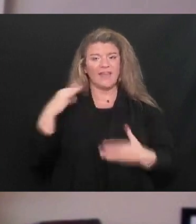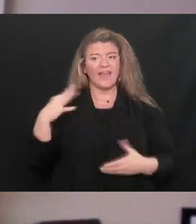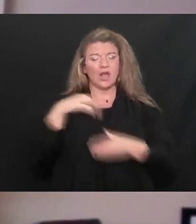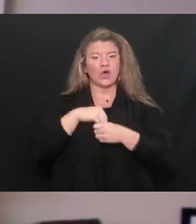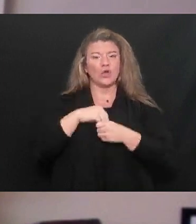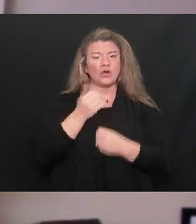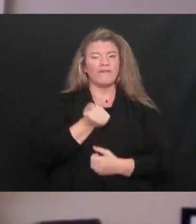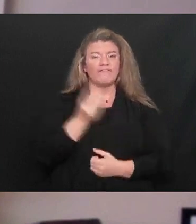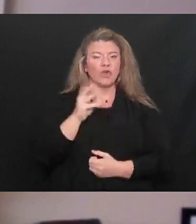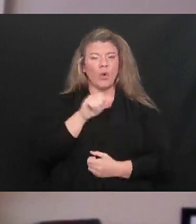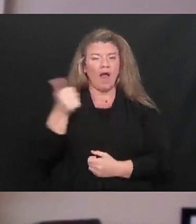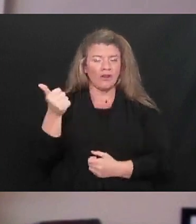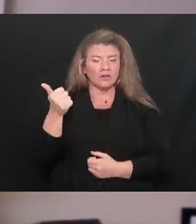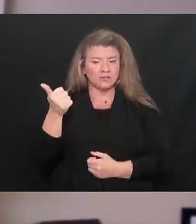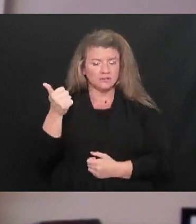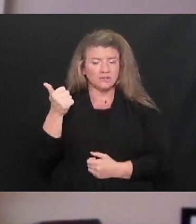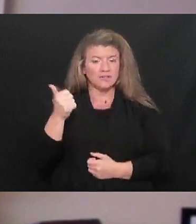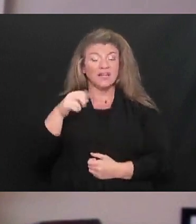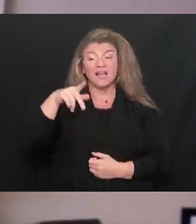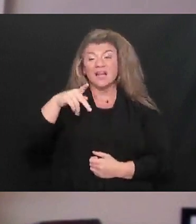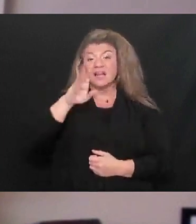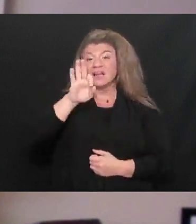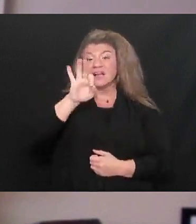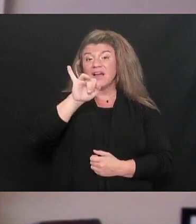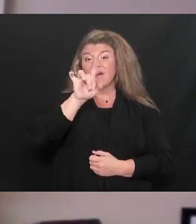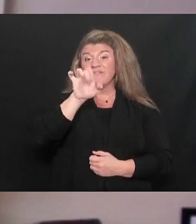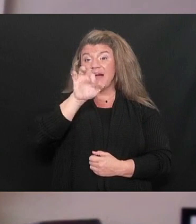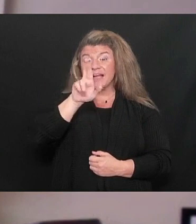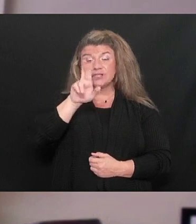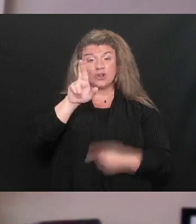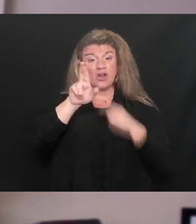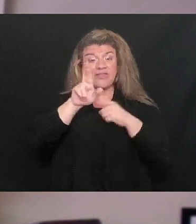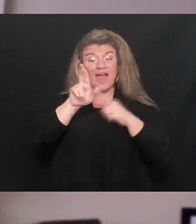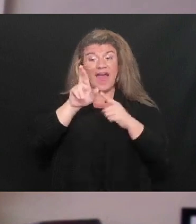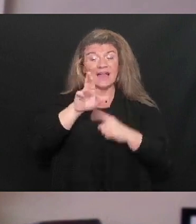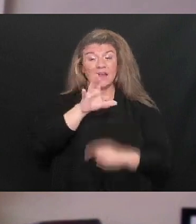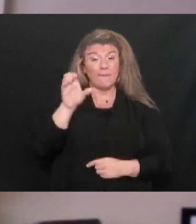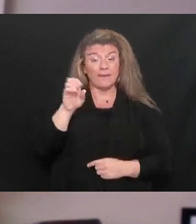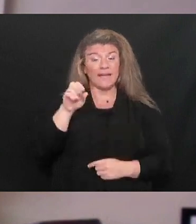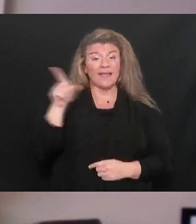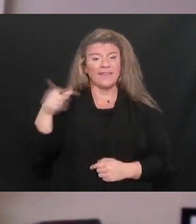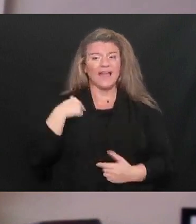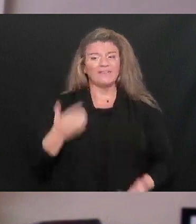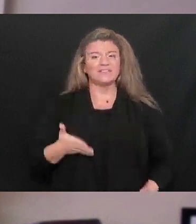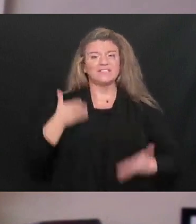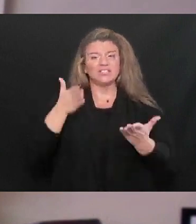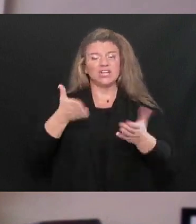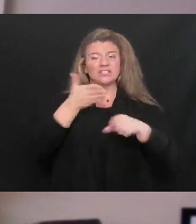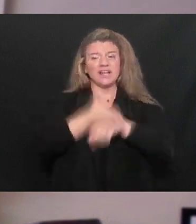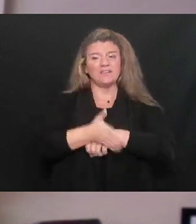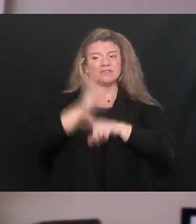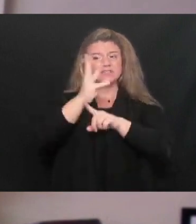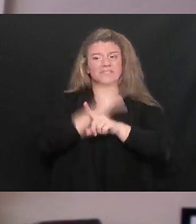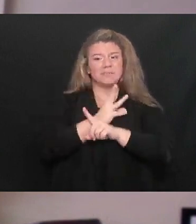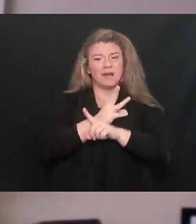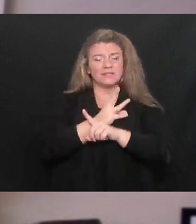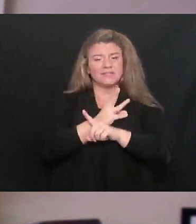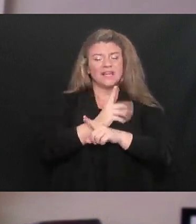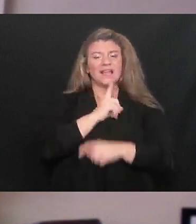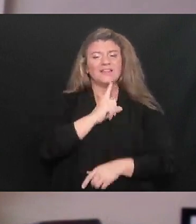few others. Pfizer as a company has suggested that after about 6 months, there is